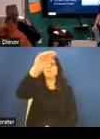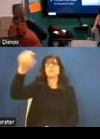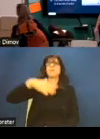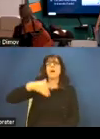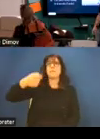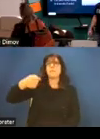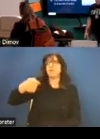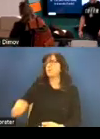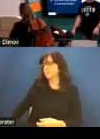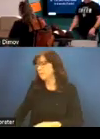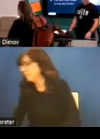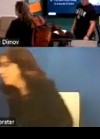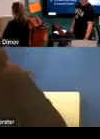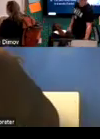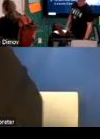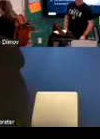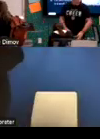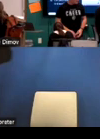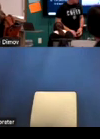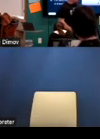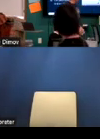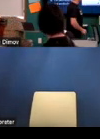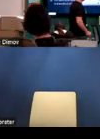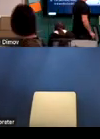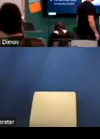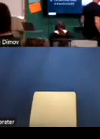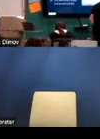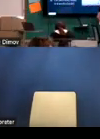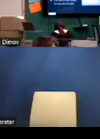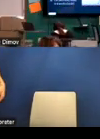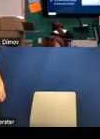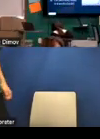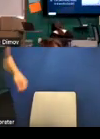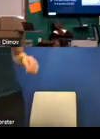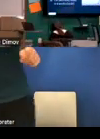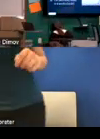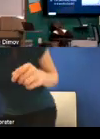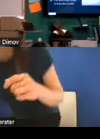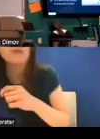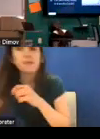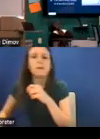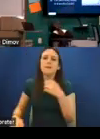Or live your life without regrets. Your life without regrets.